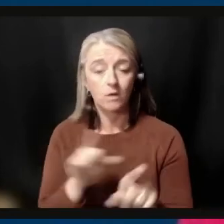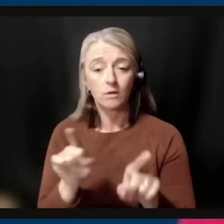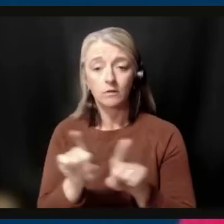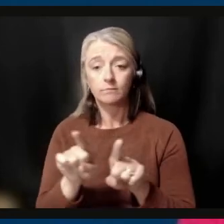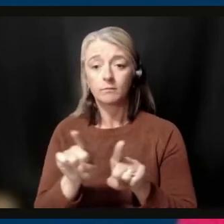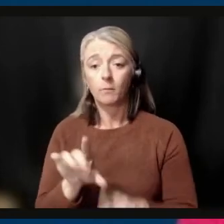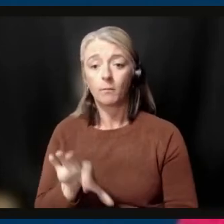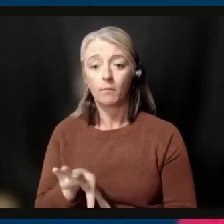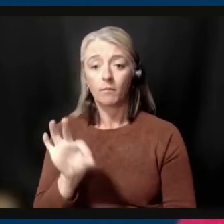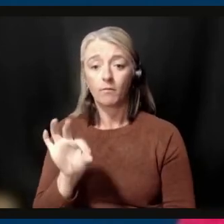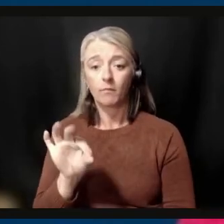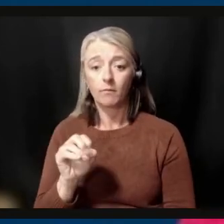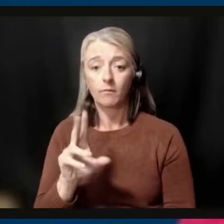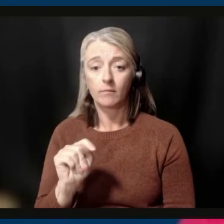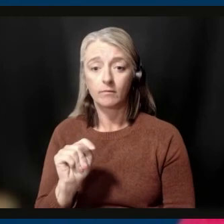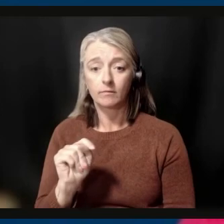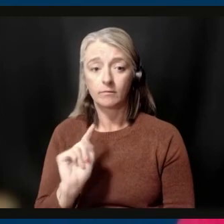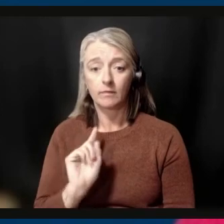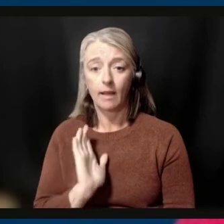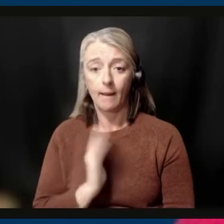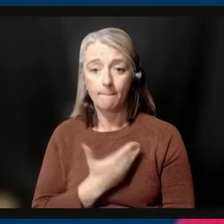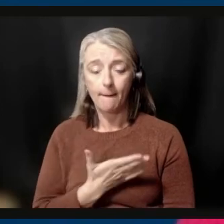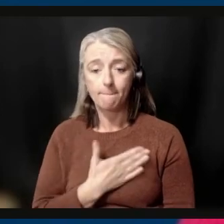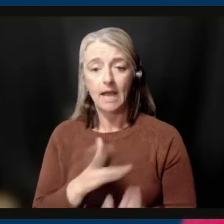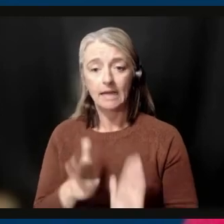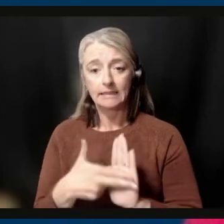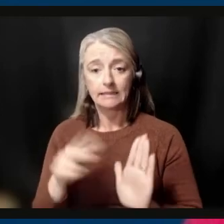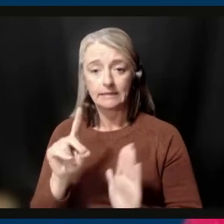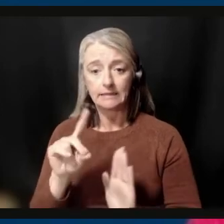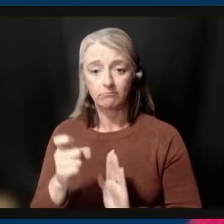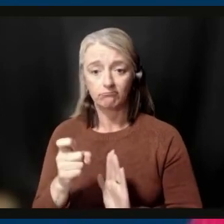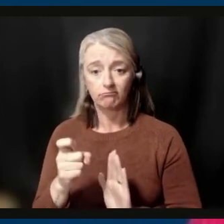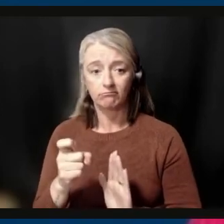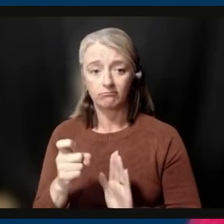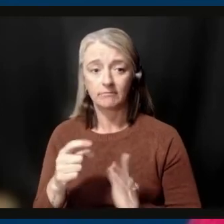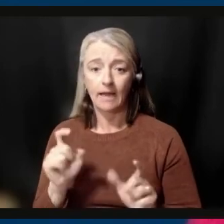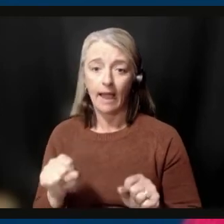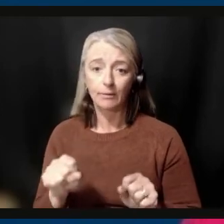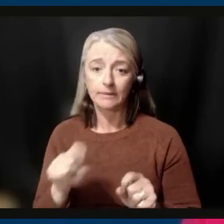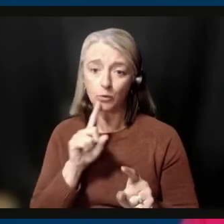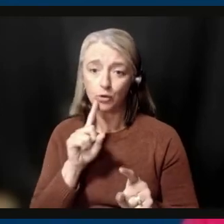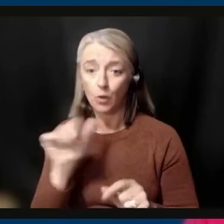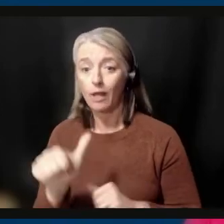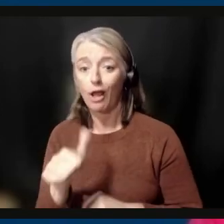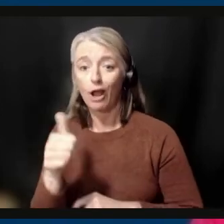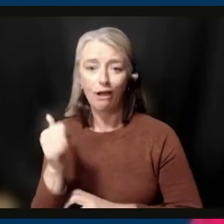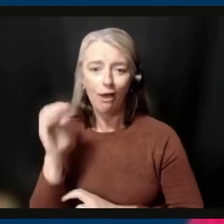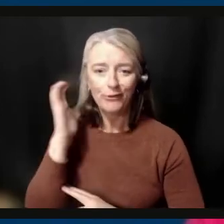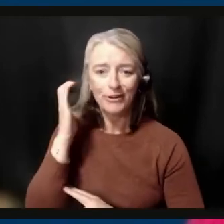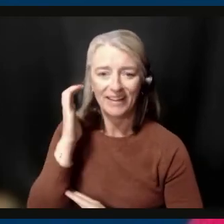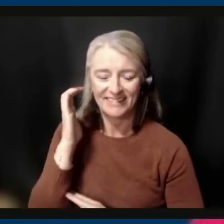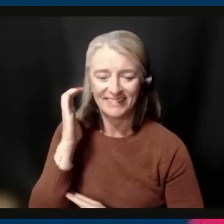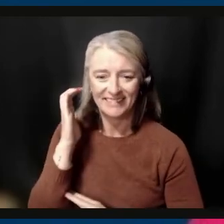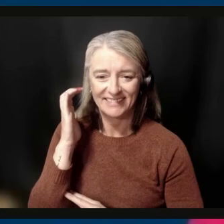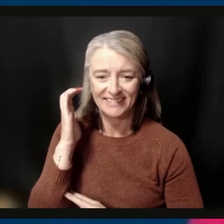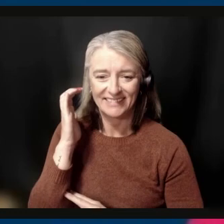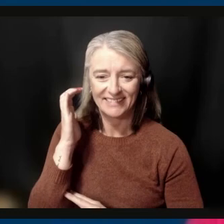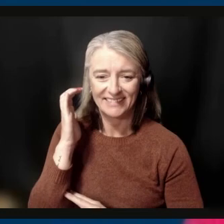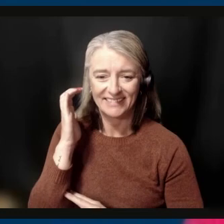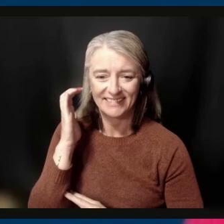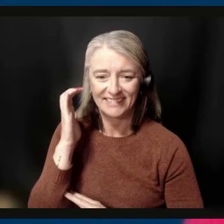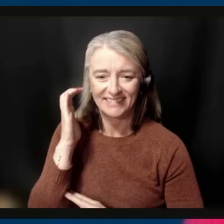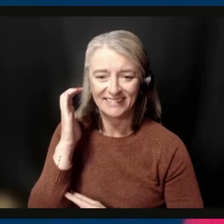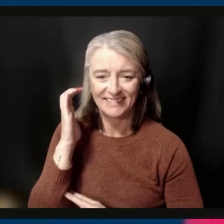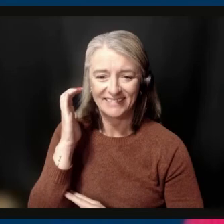out about my diagnosis, my cousin and I were able to talk to another cousin and have her,